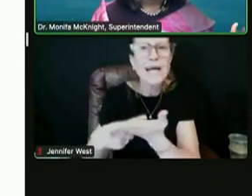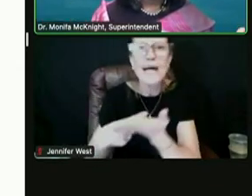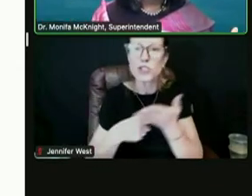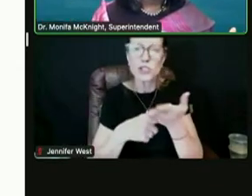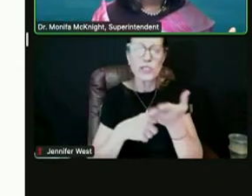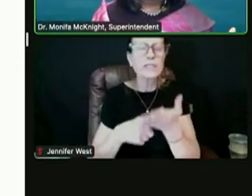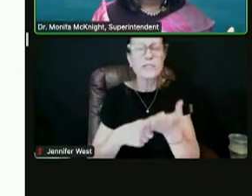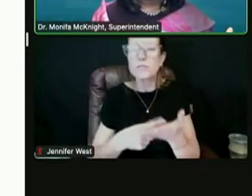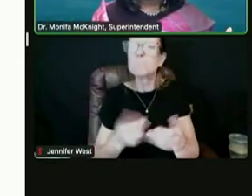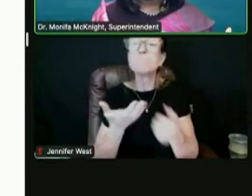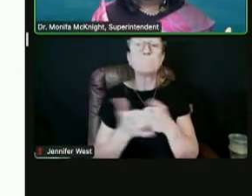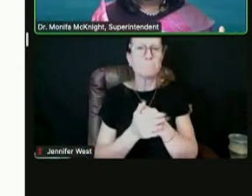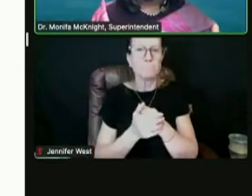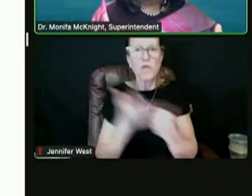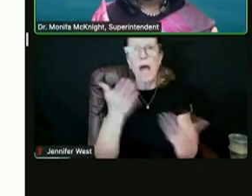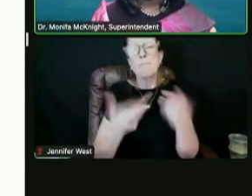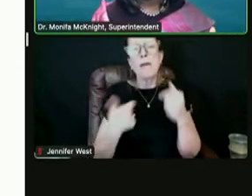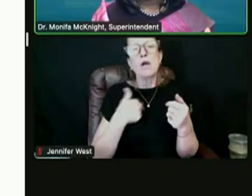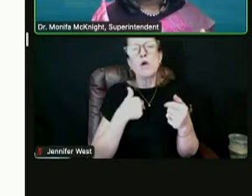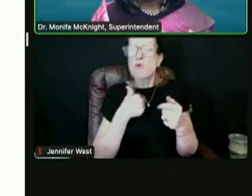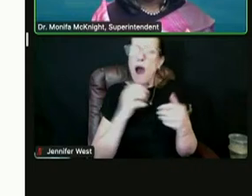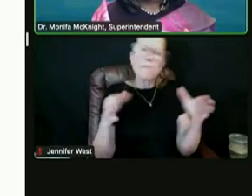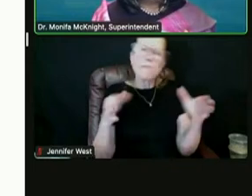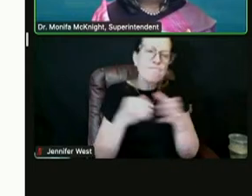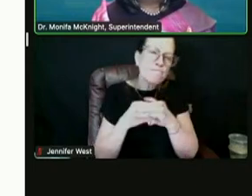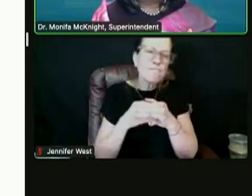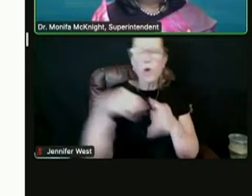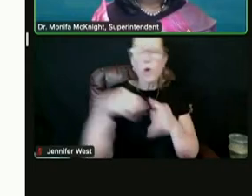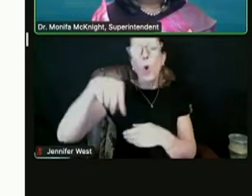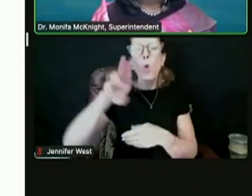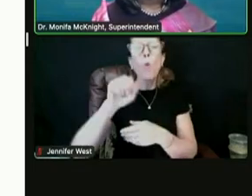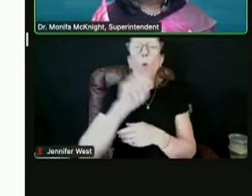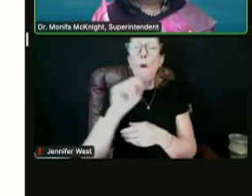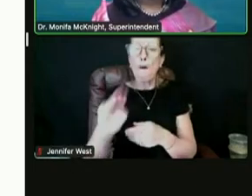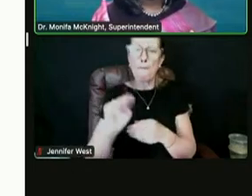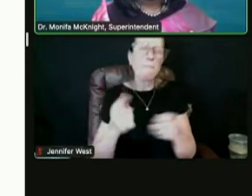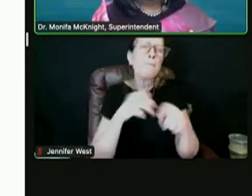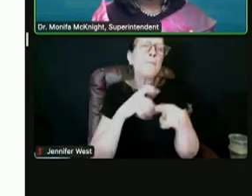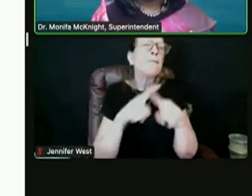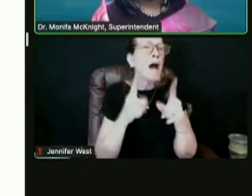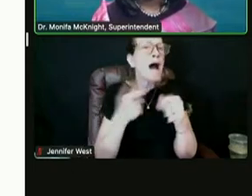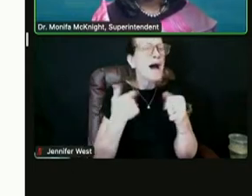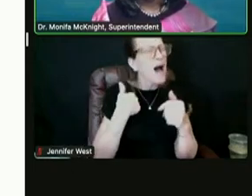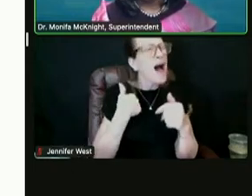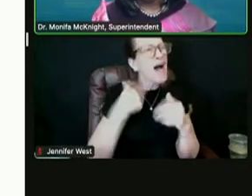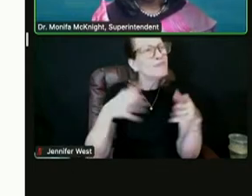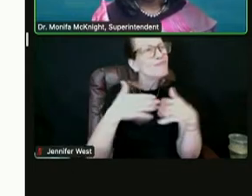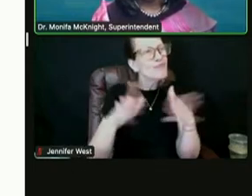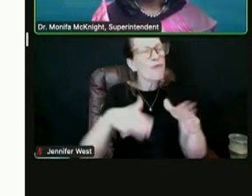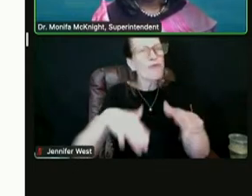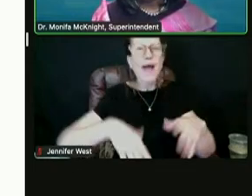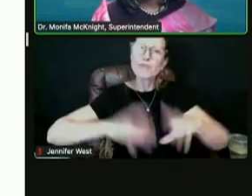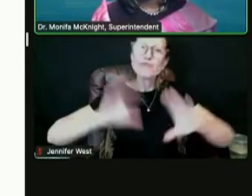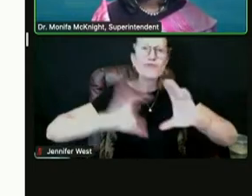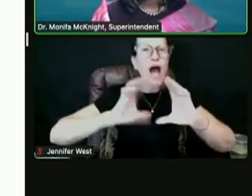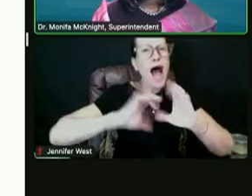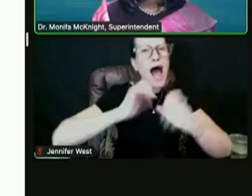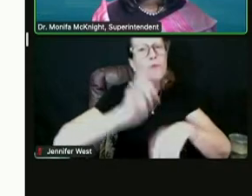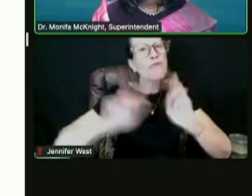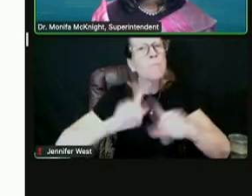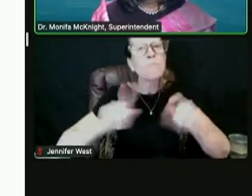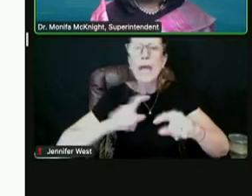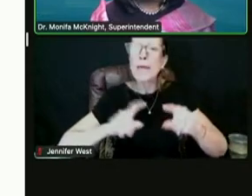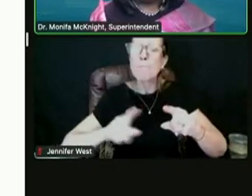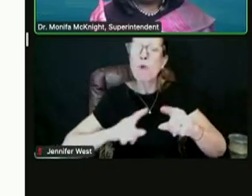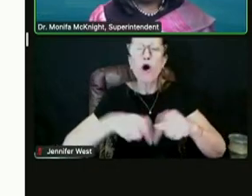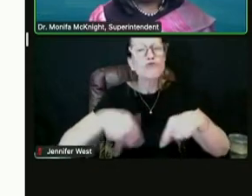a forum of a community forum, I just generally have conversations with people all the time about what their experiences are, their